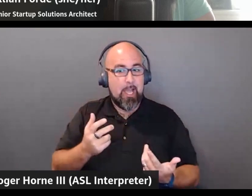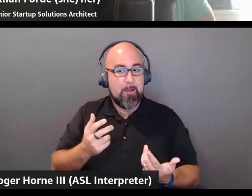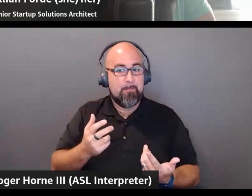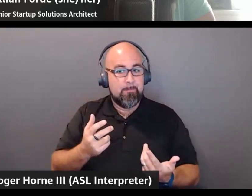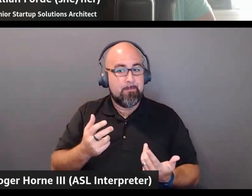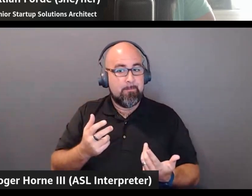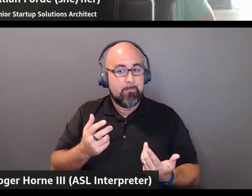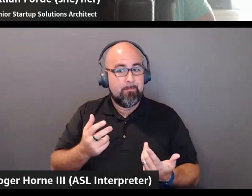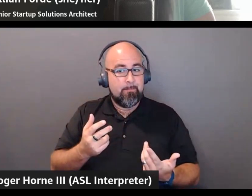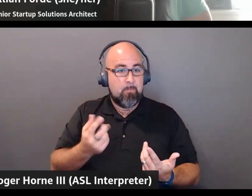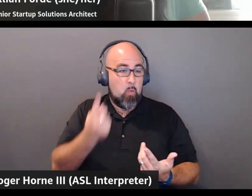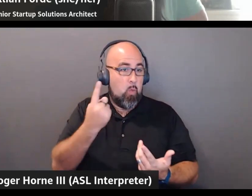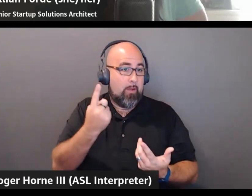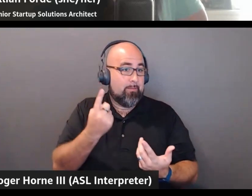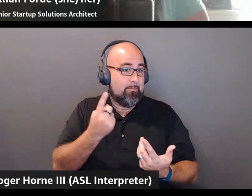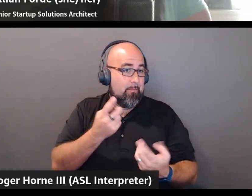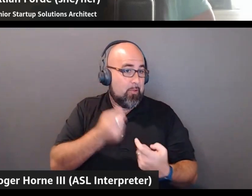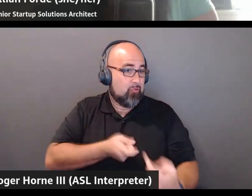one of the struggles.